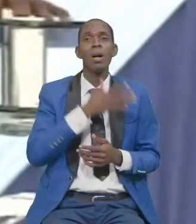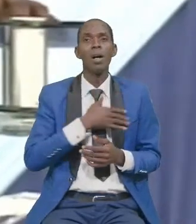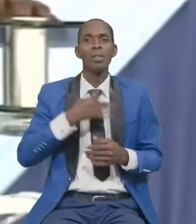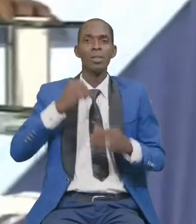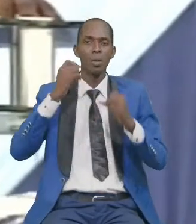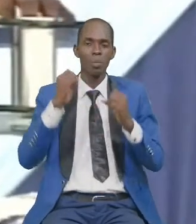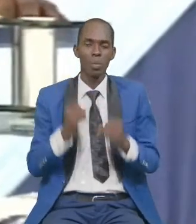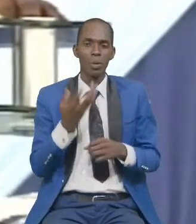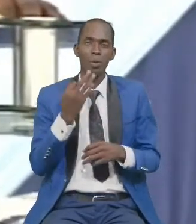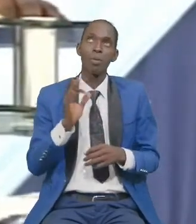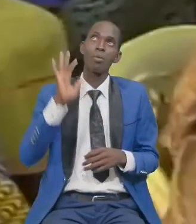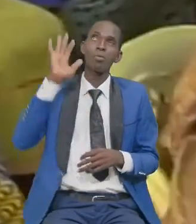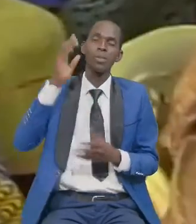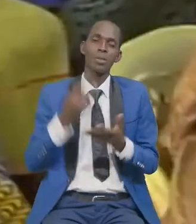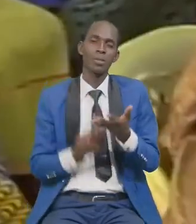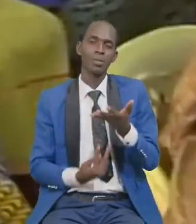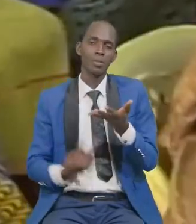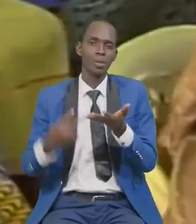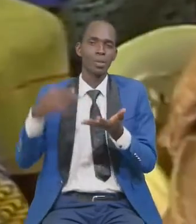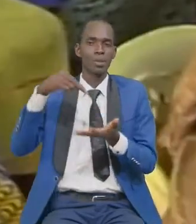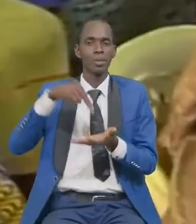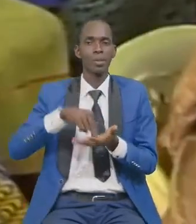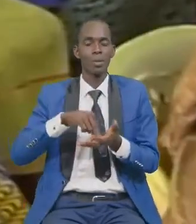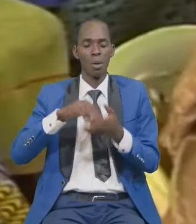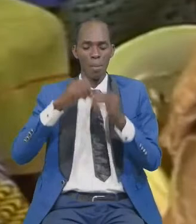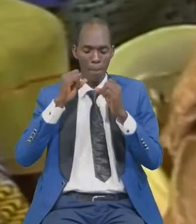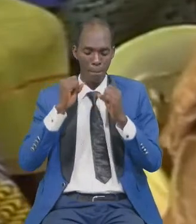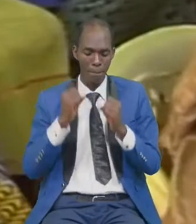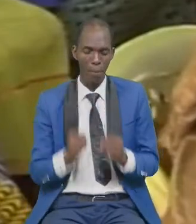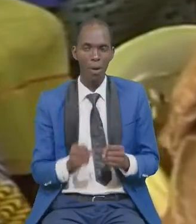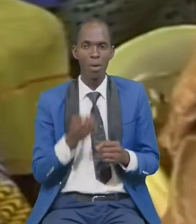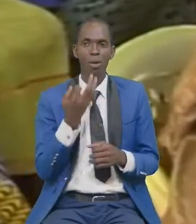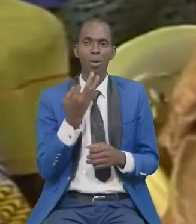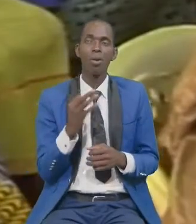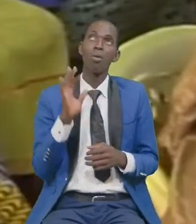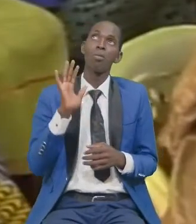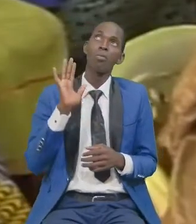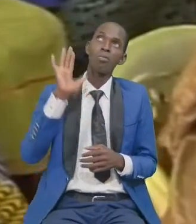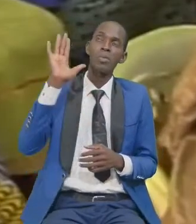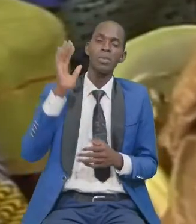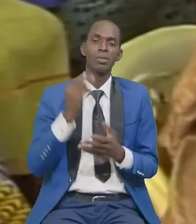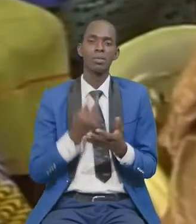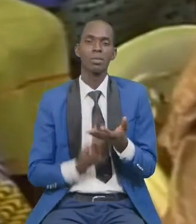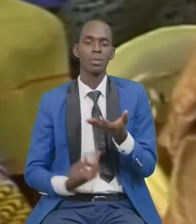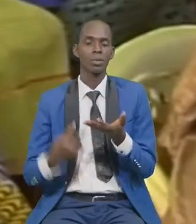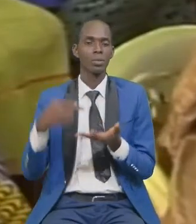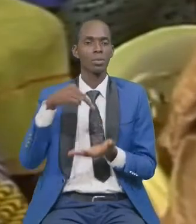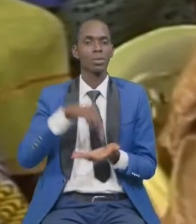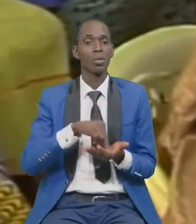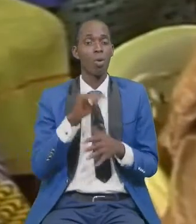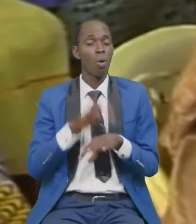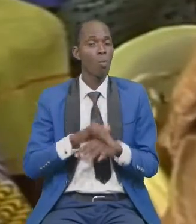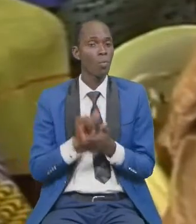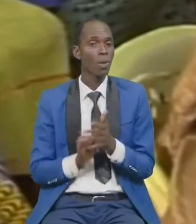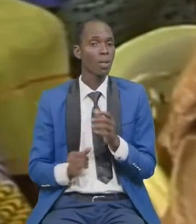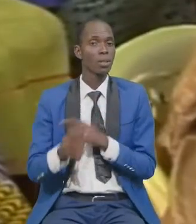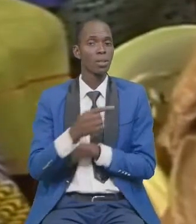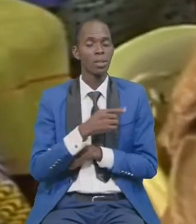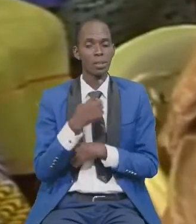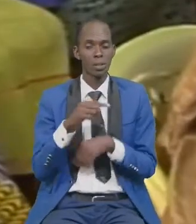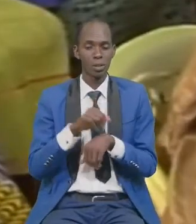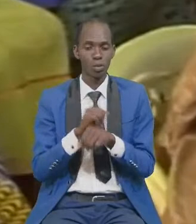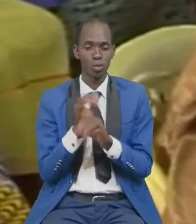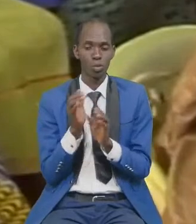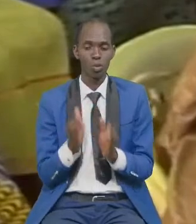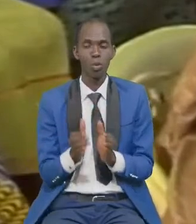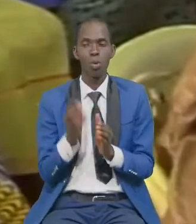his resurrection. Power of his resurrection. On that day, the stone